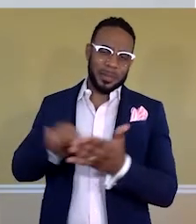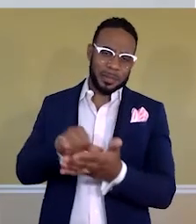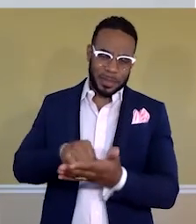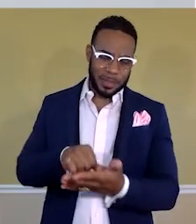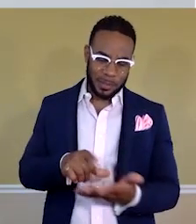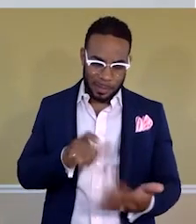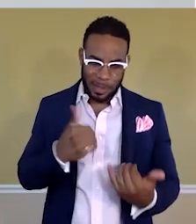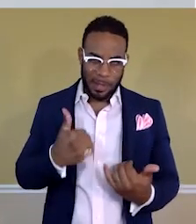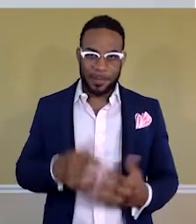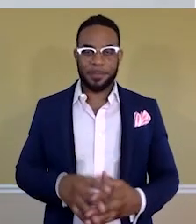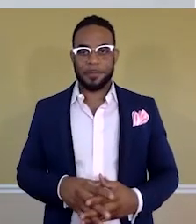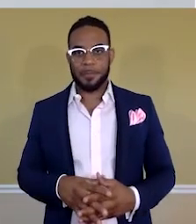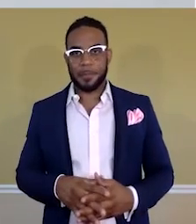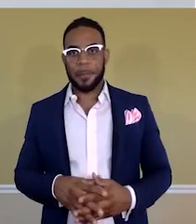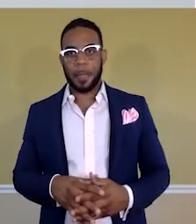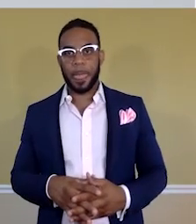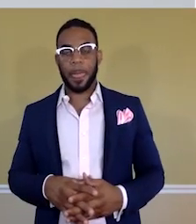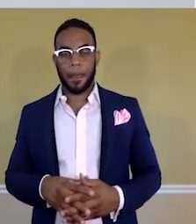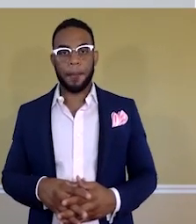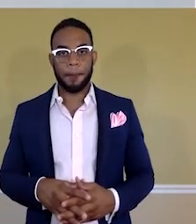of pages that you have.